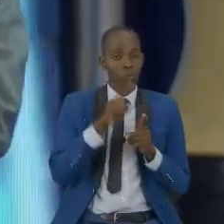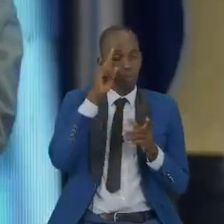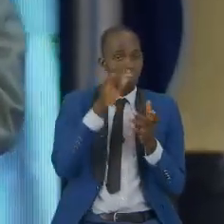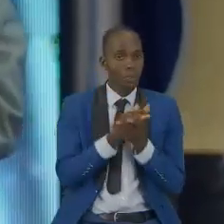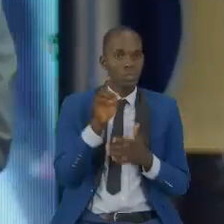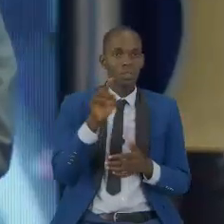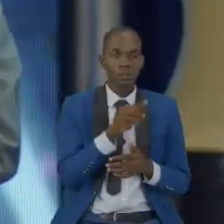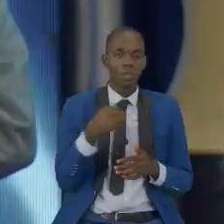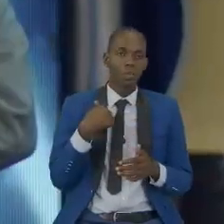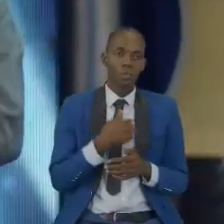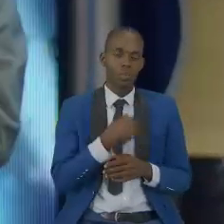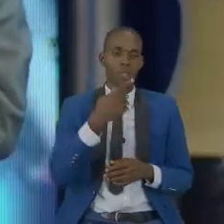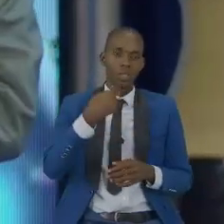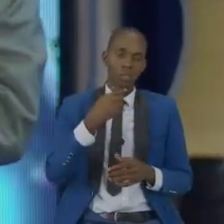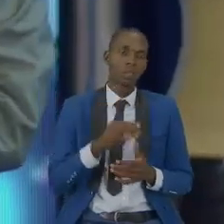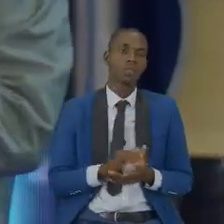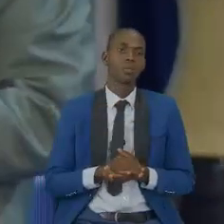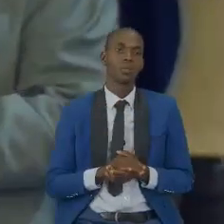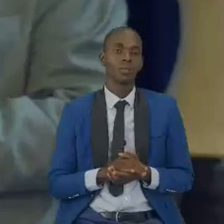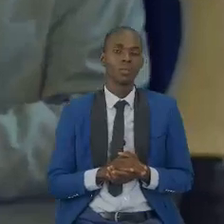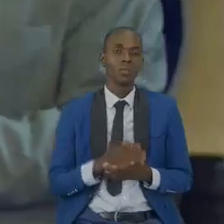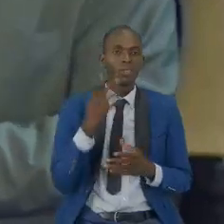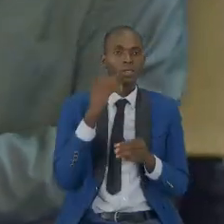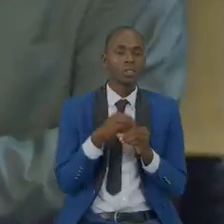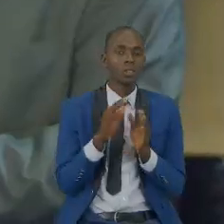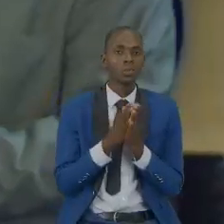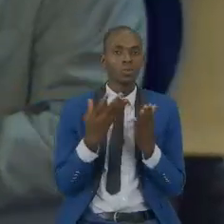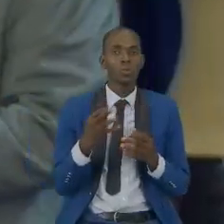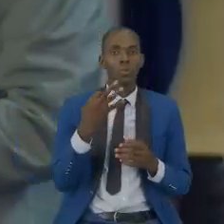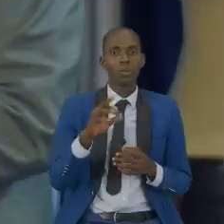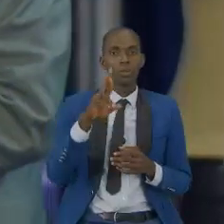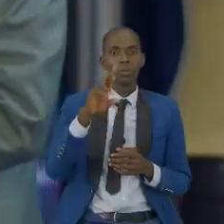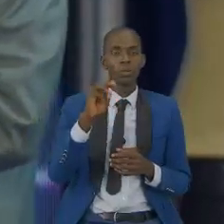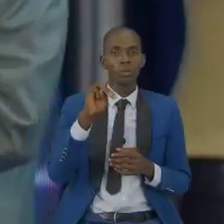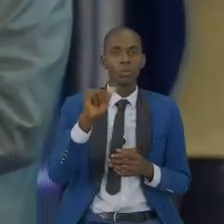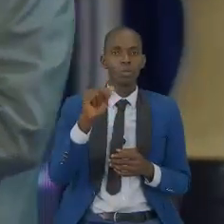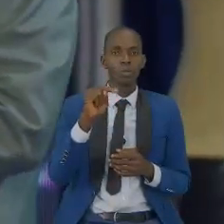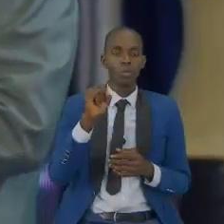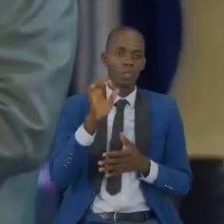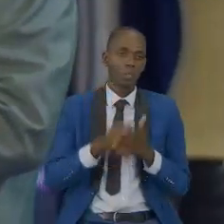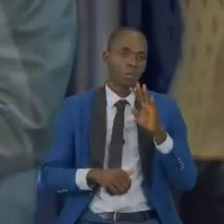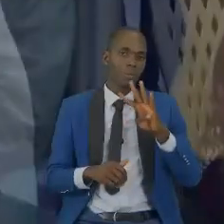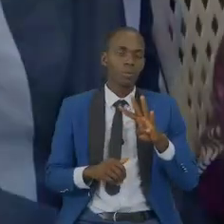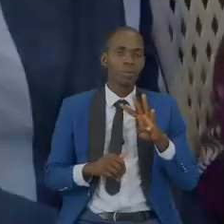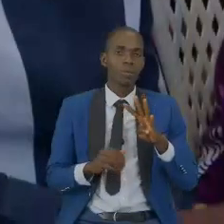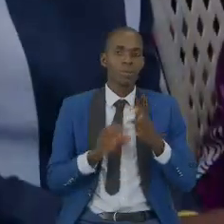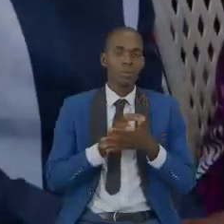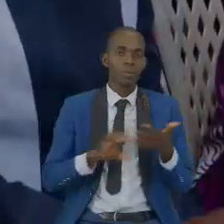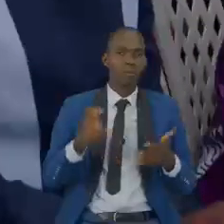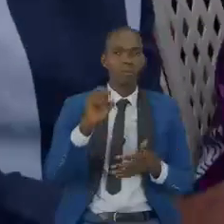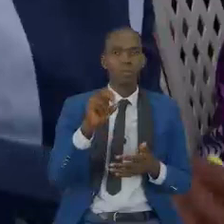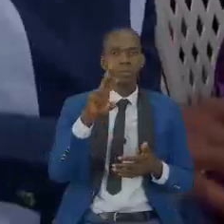we speak. Look at Romans chapter 4. And we're looking at verse